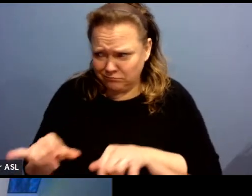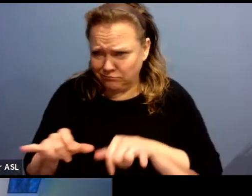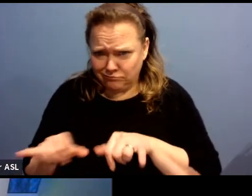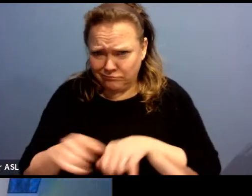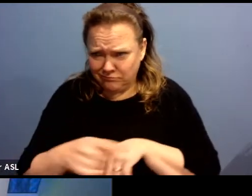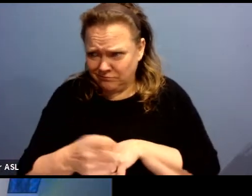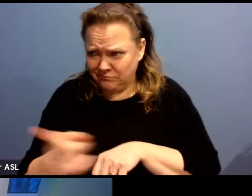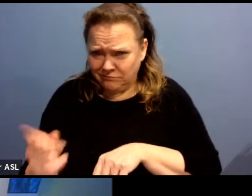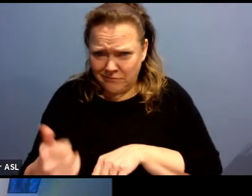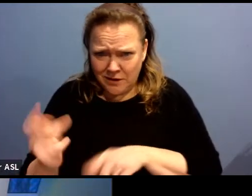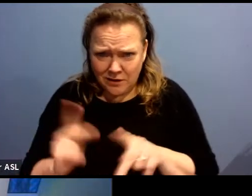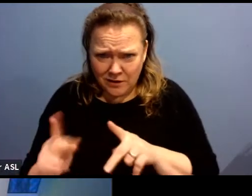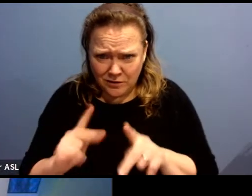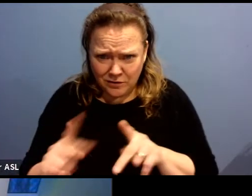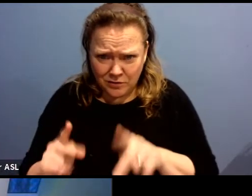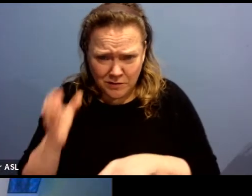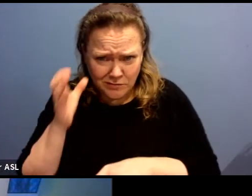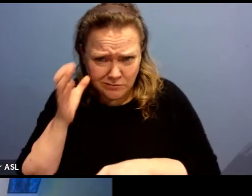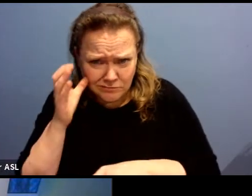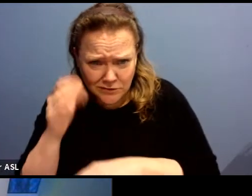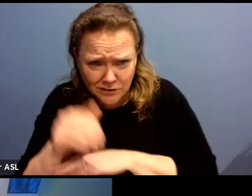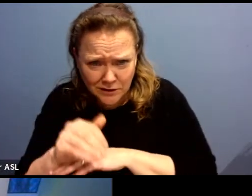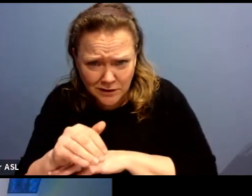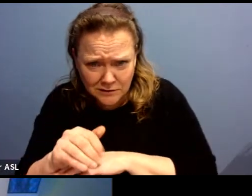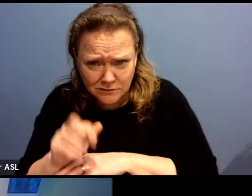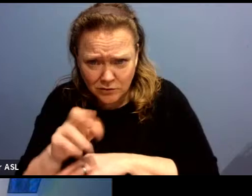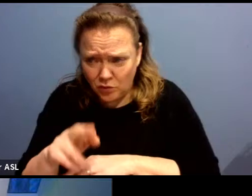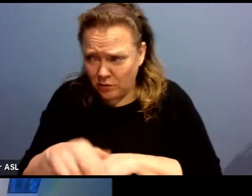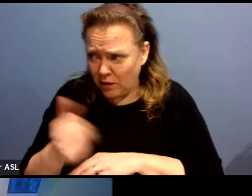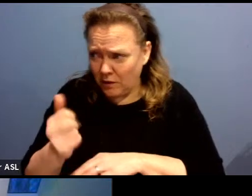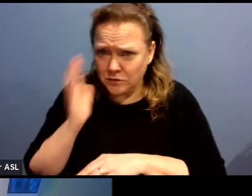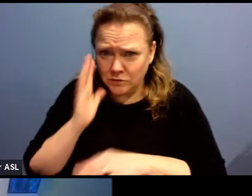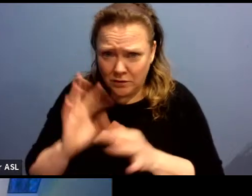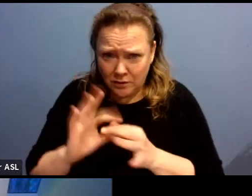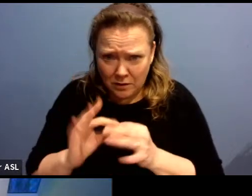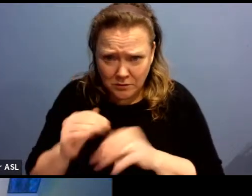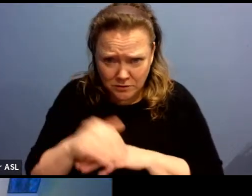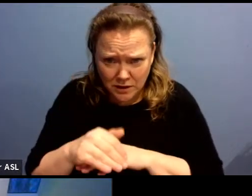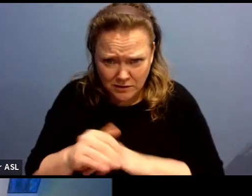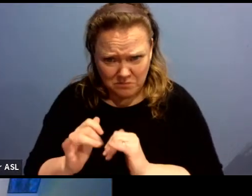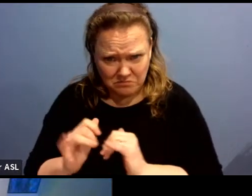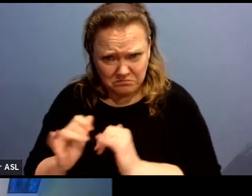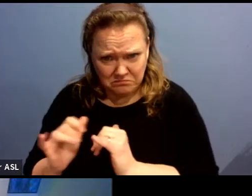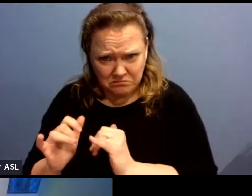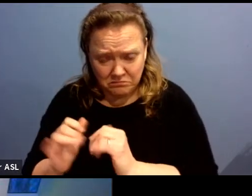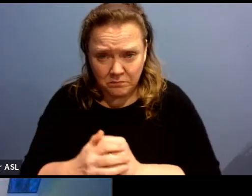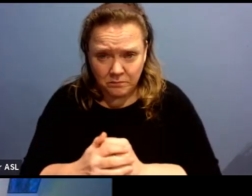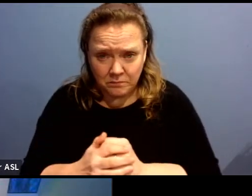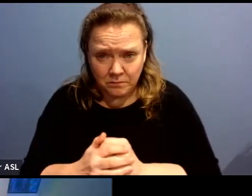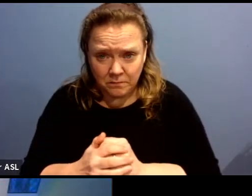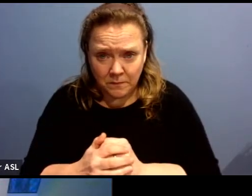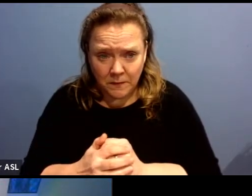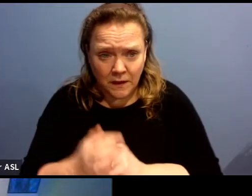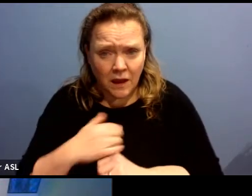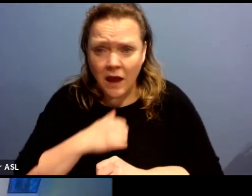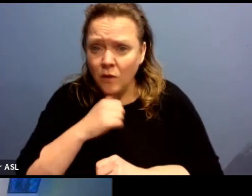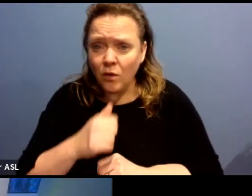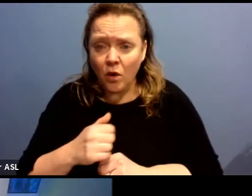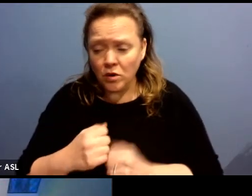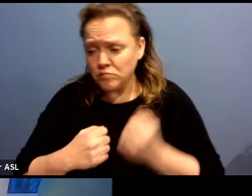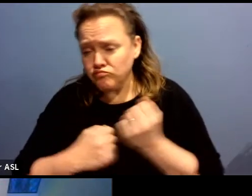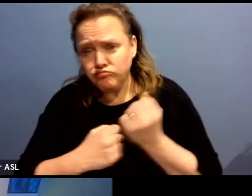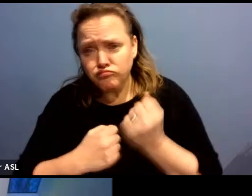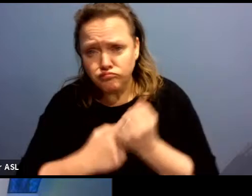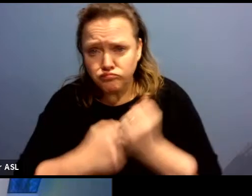conversation and participating. I'm not here to advocate just for the East Falls Church Metro